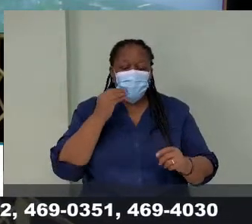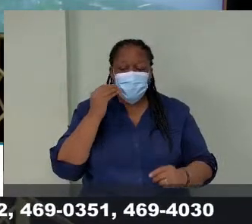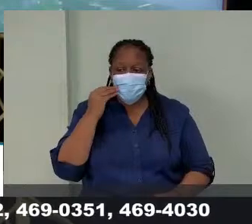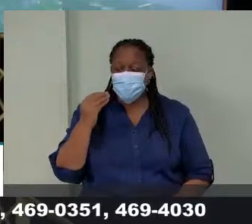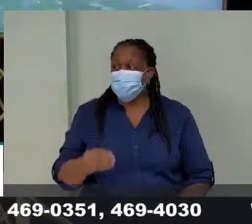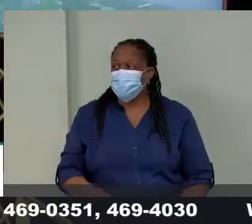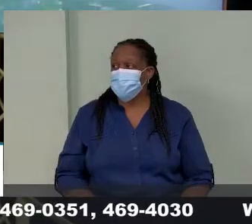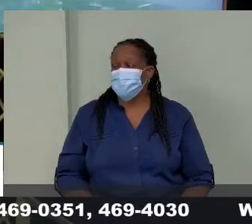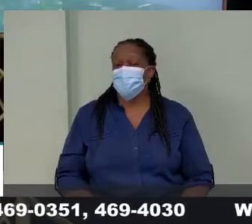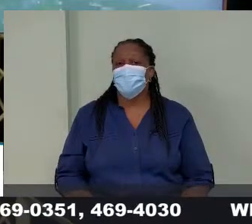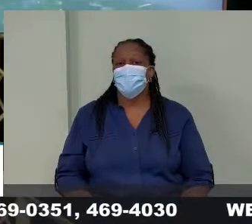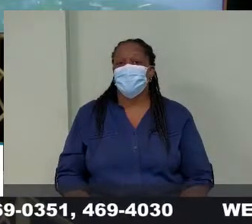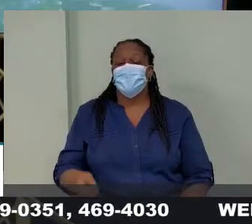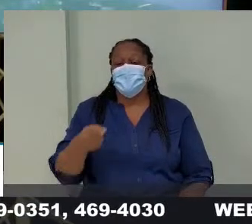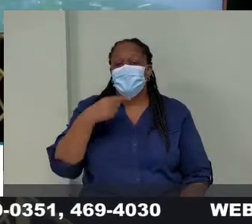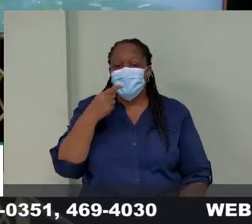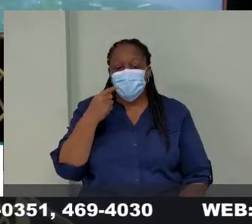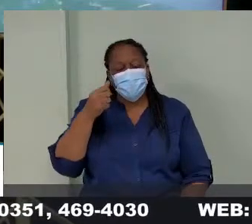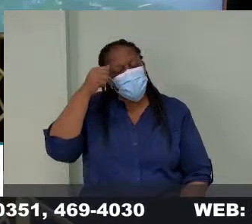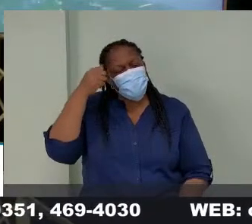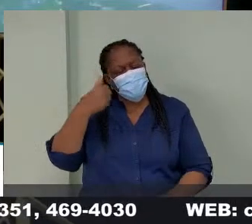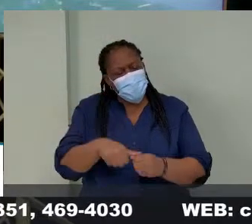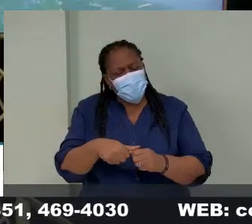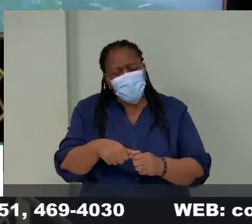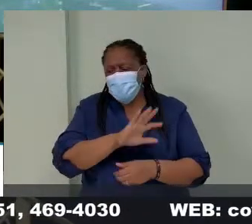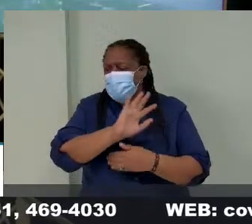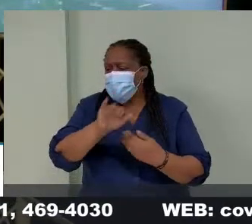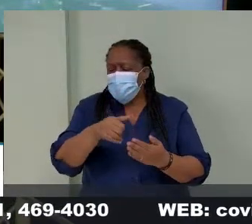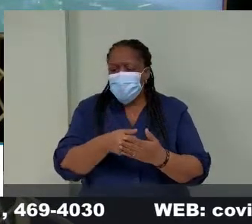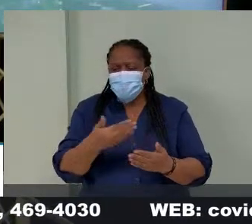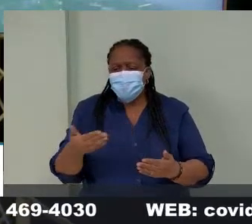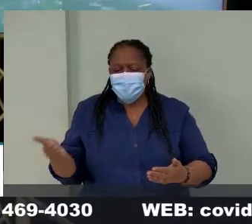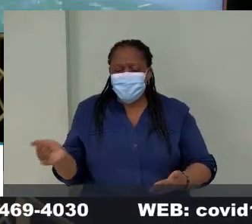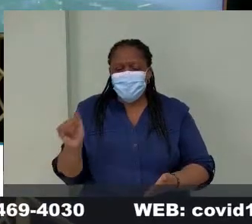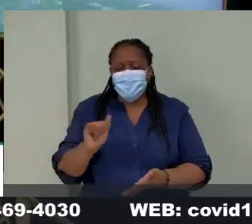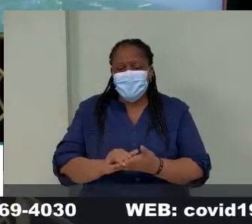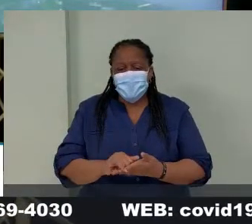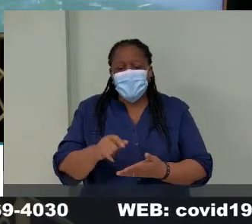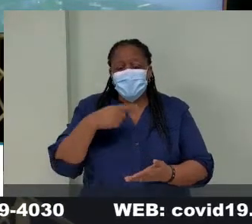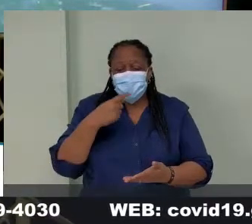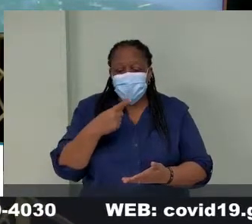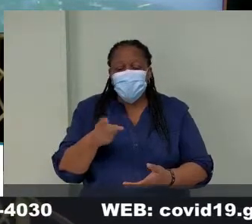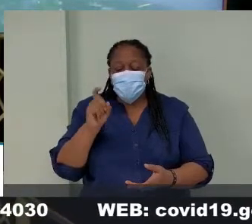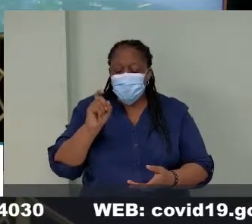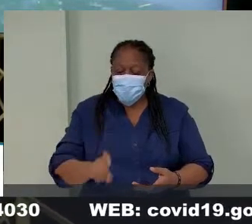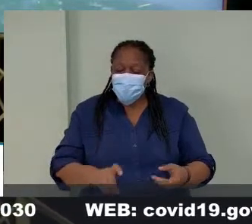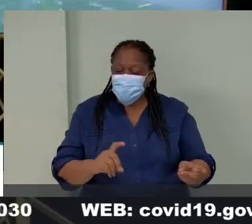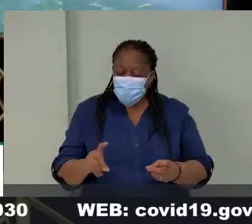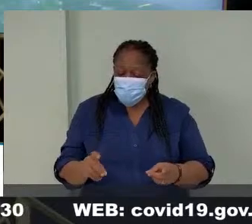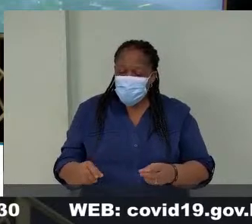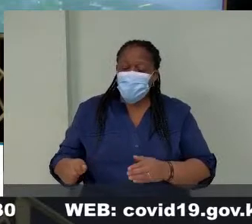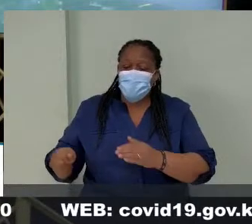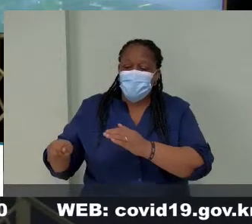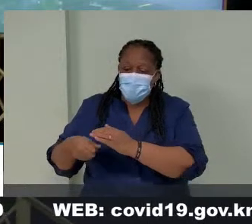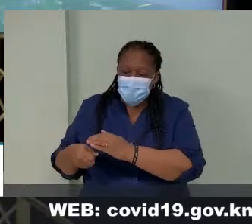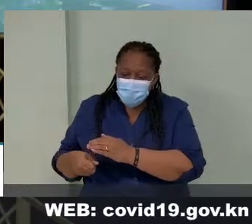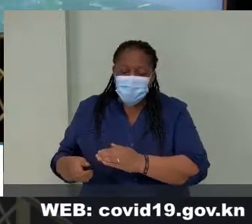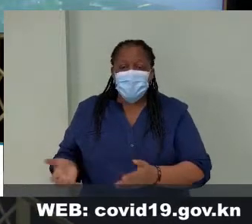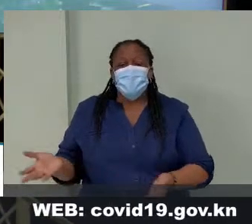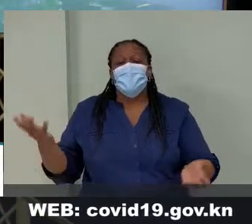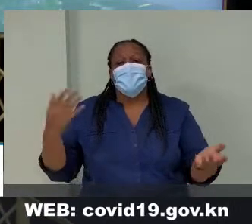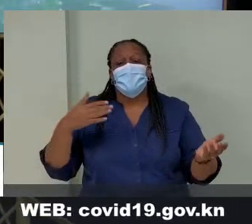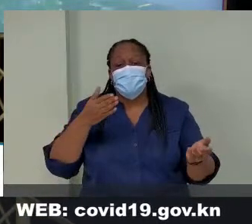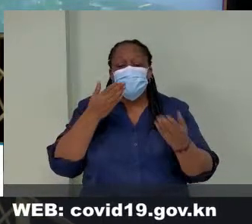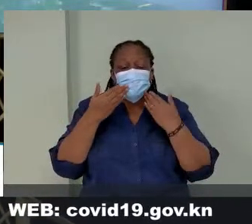Again, we remind residents that all the measures that we recommend, quarantine, wearing of masks,